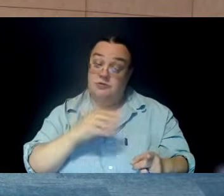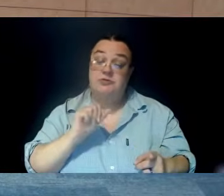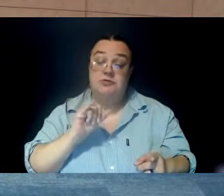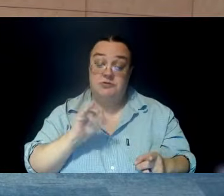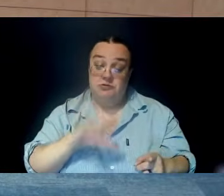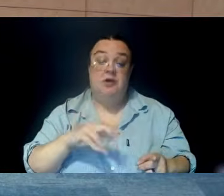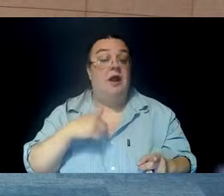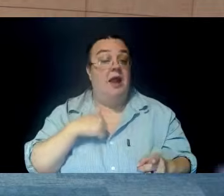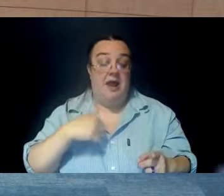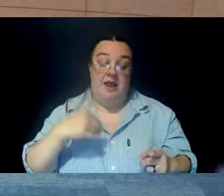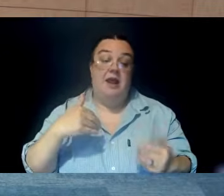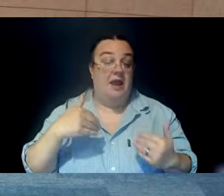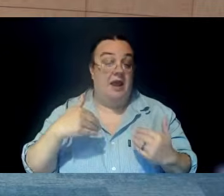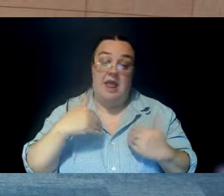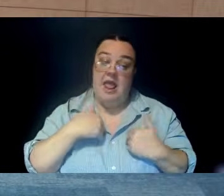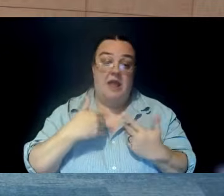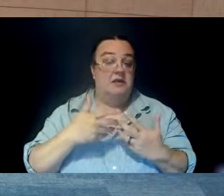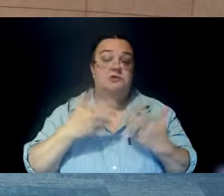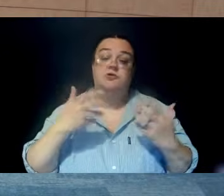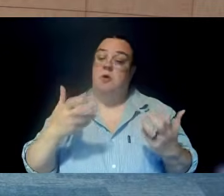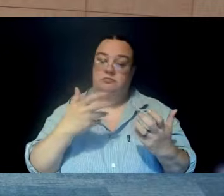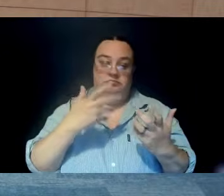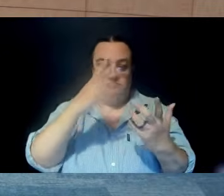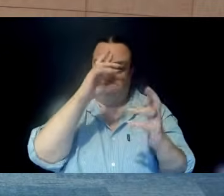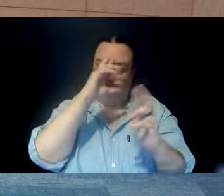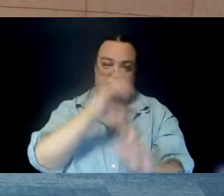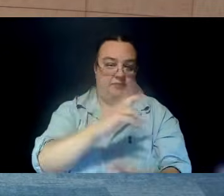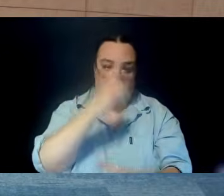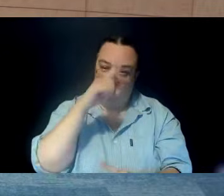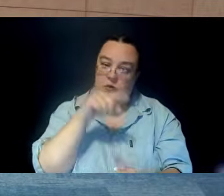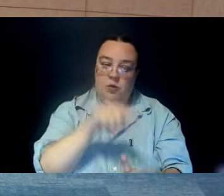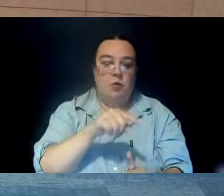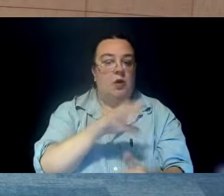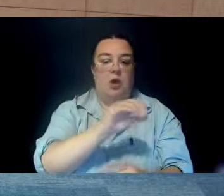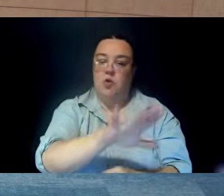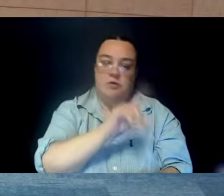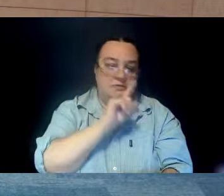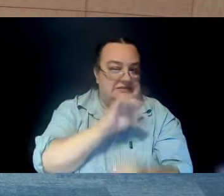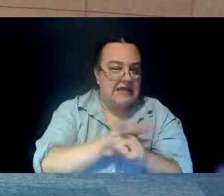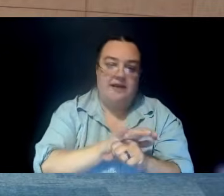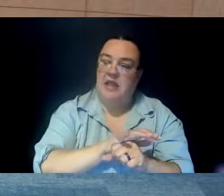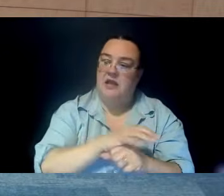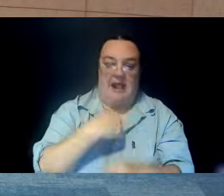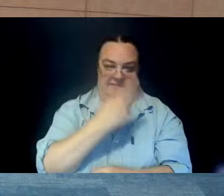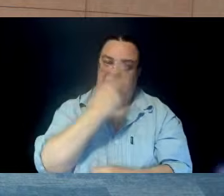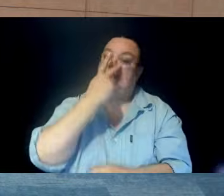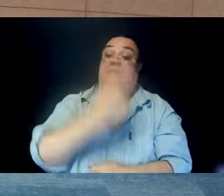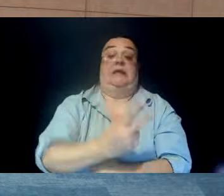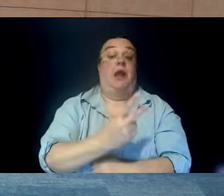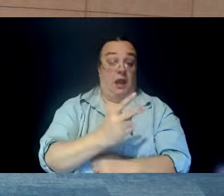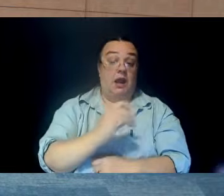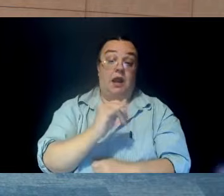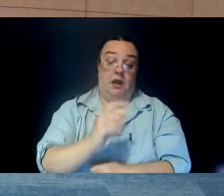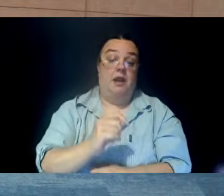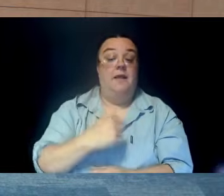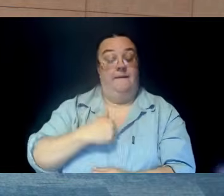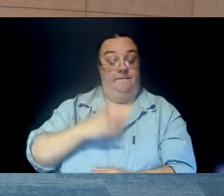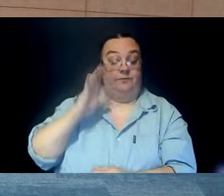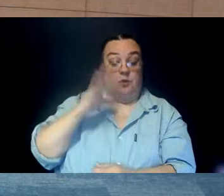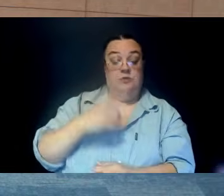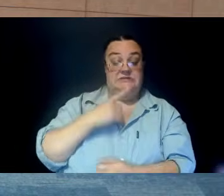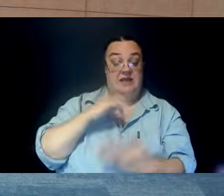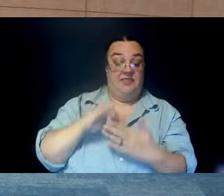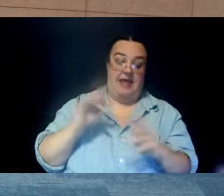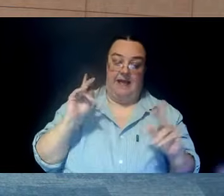have utmost respect for you, your dedication. I've seen it. I'll just say that people have